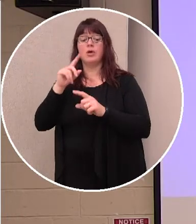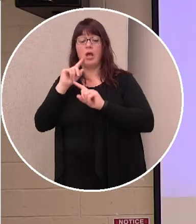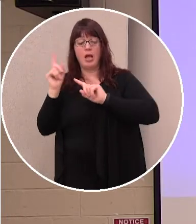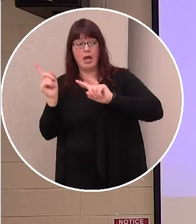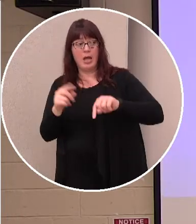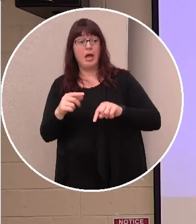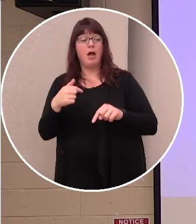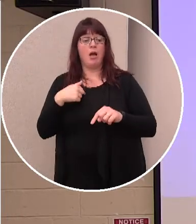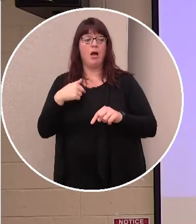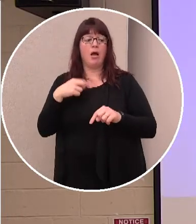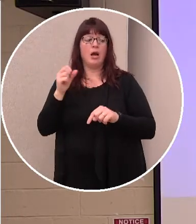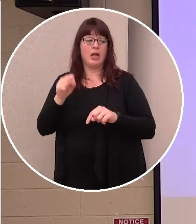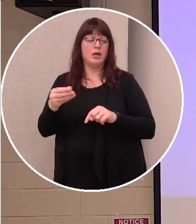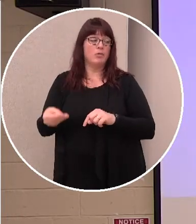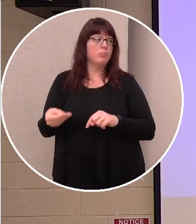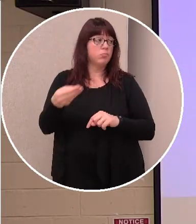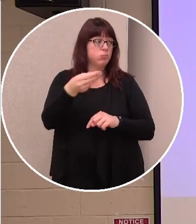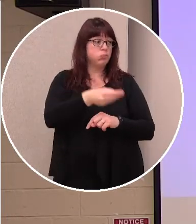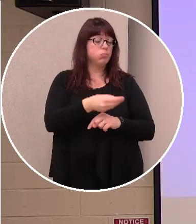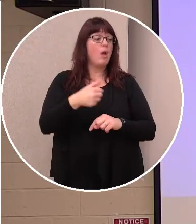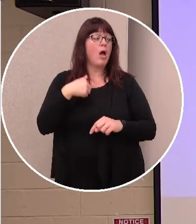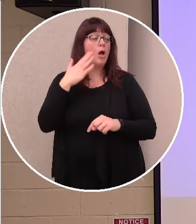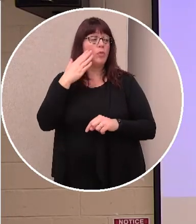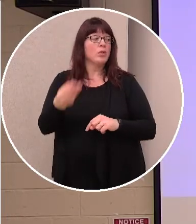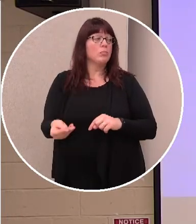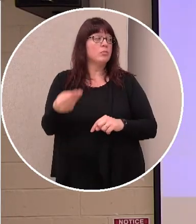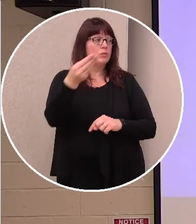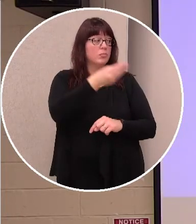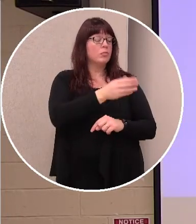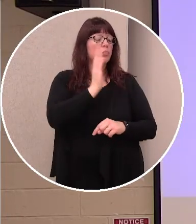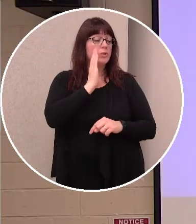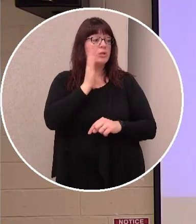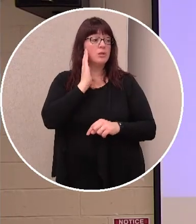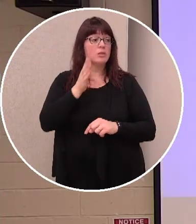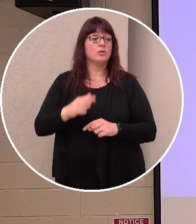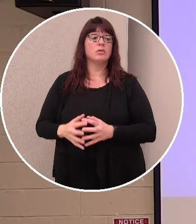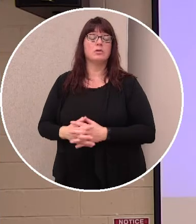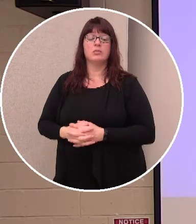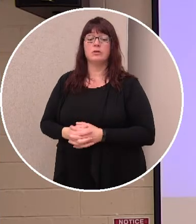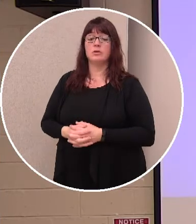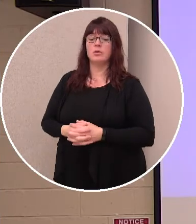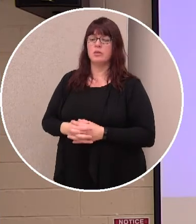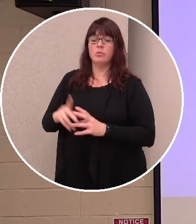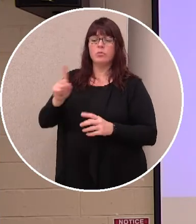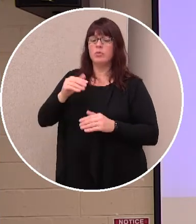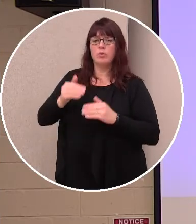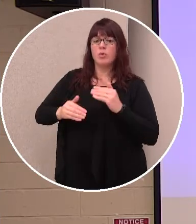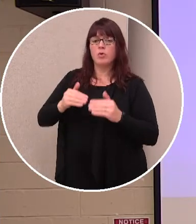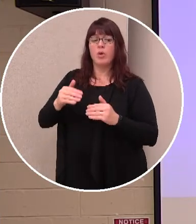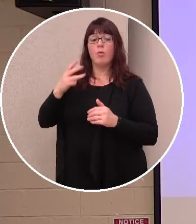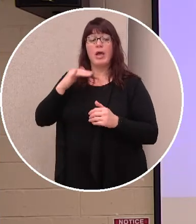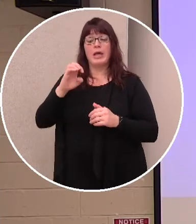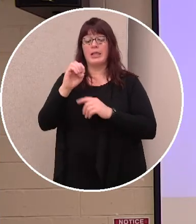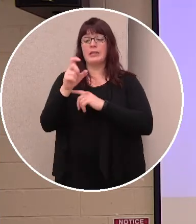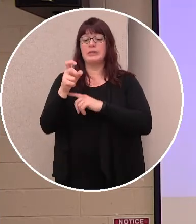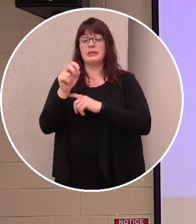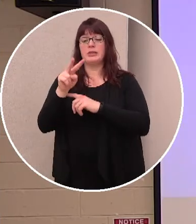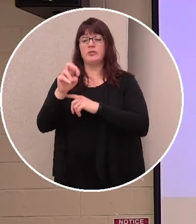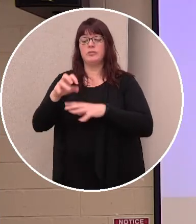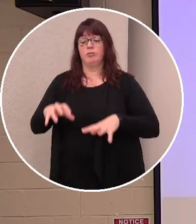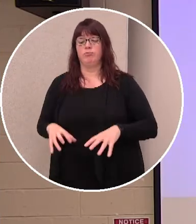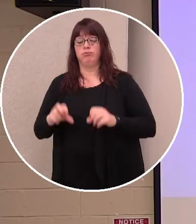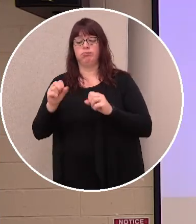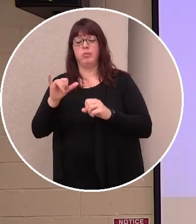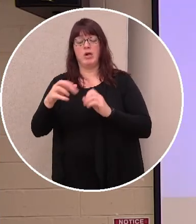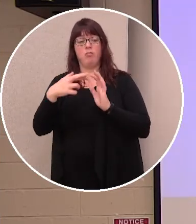in this particular circumstance. But I will share that with you. Which process are we talking about? We're talking about the fact that the executive had taken on this particular